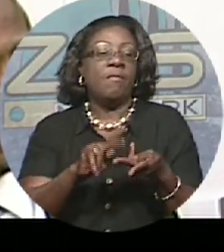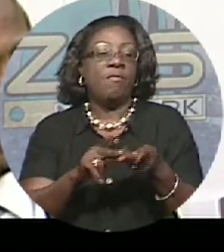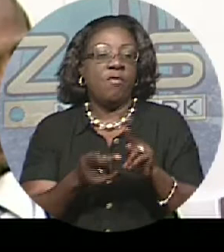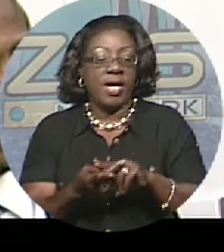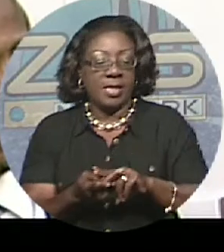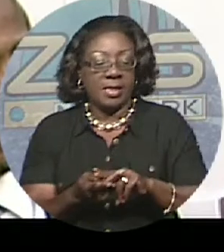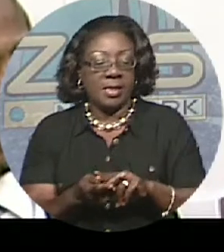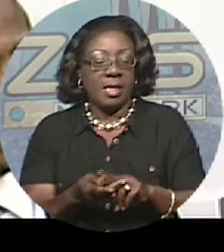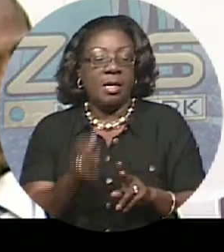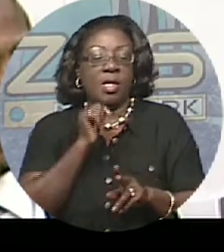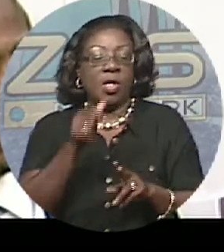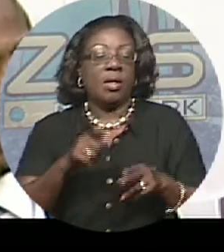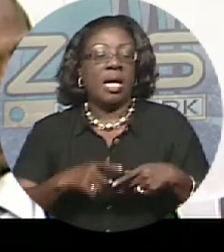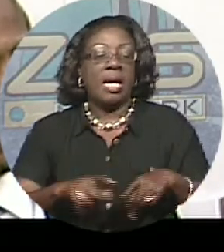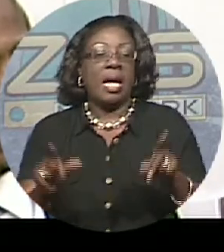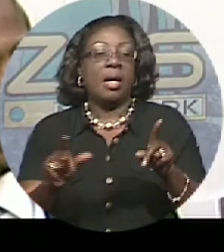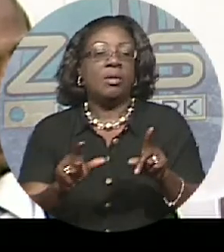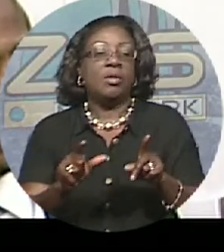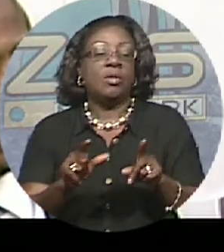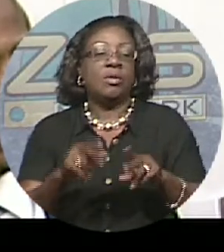of deciding guilt